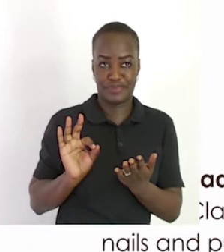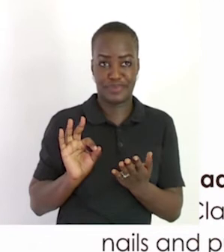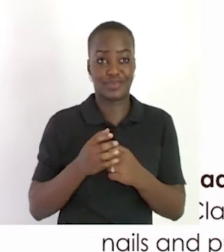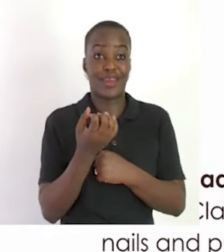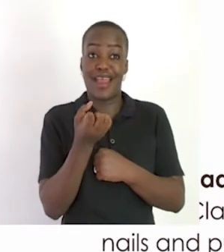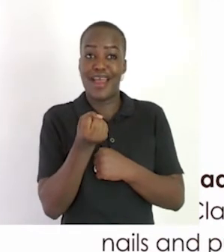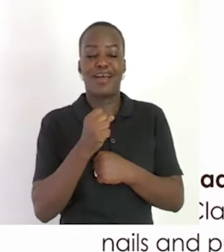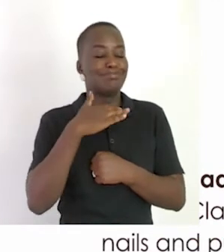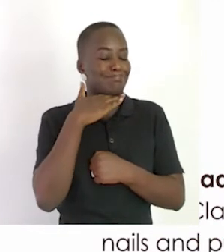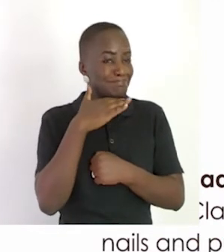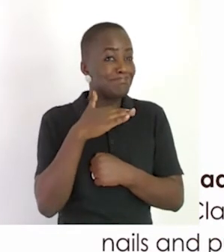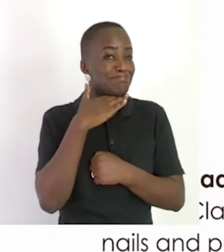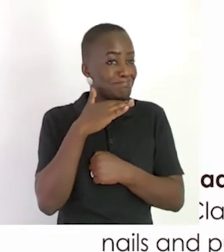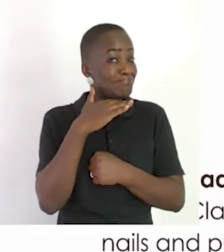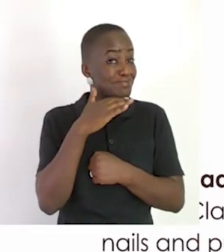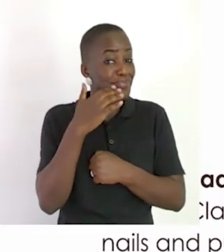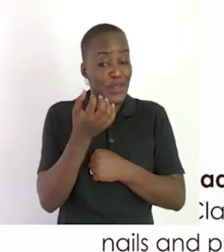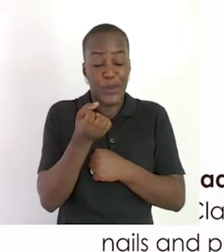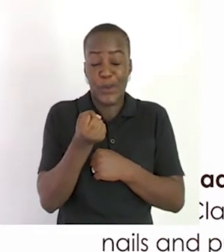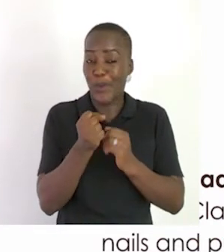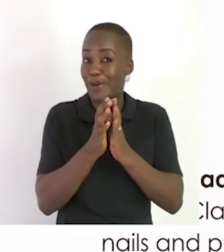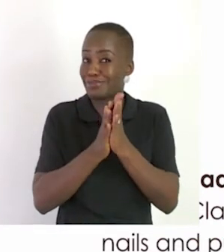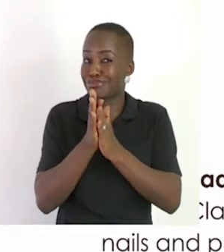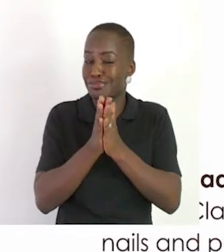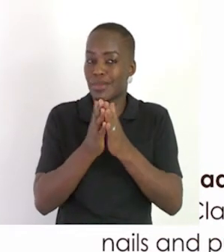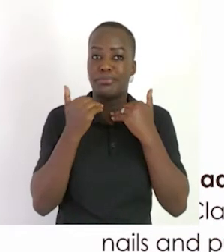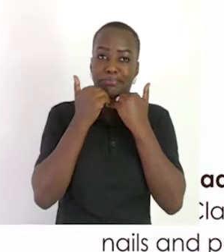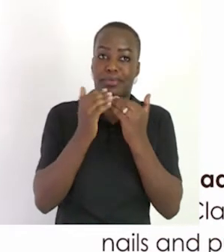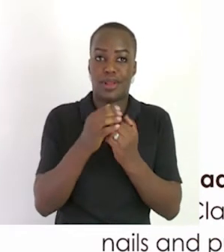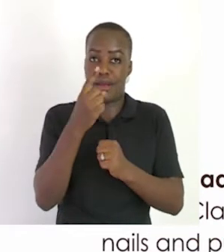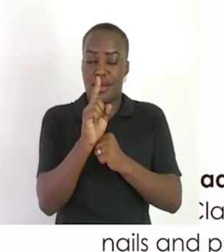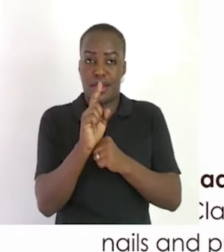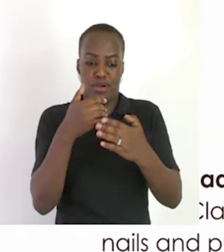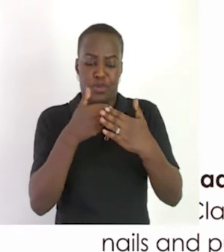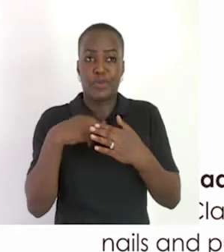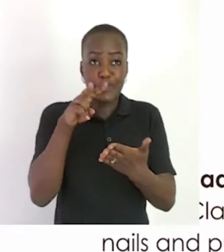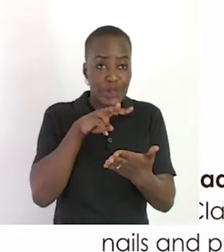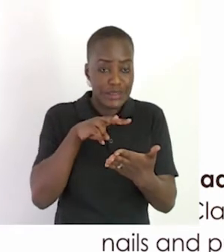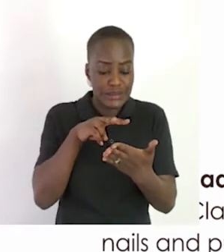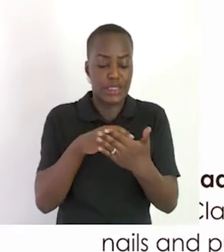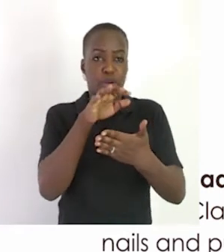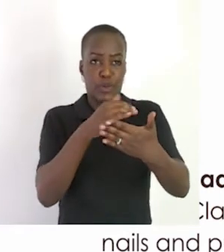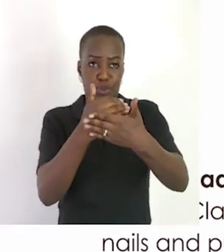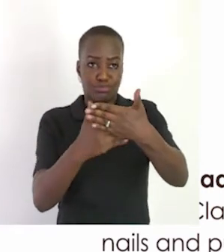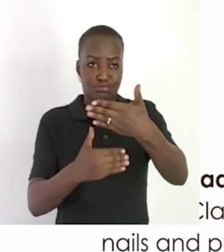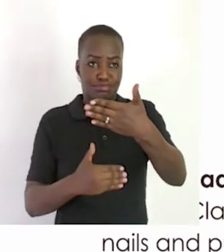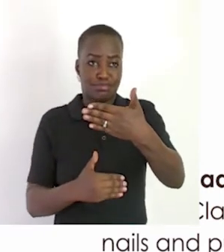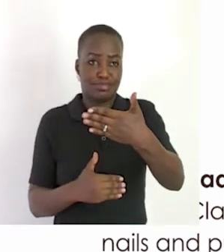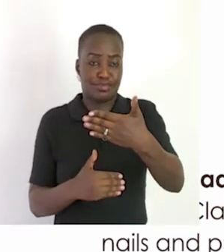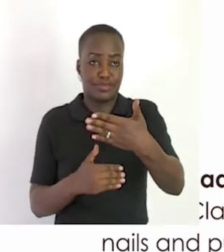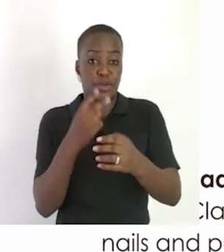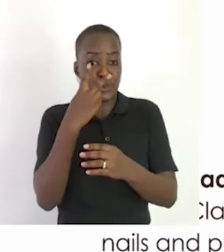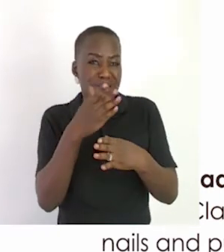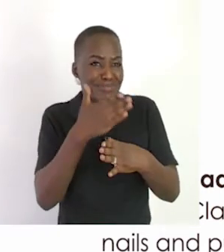Here we have a story, and this story is very important. But before we read the story, let us just move down a little